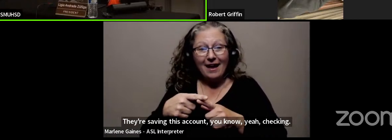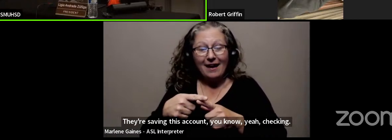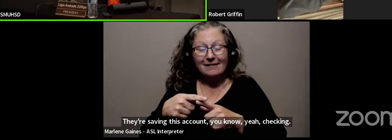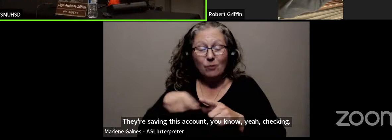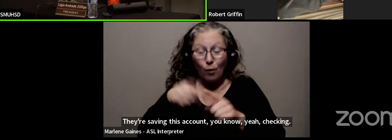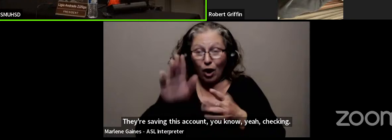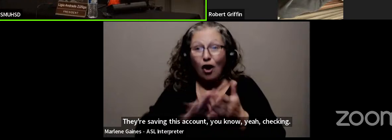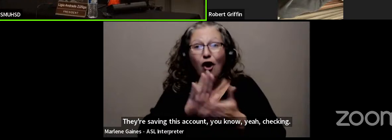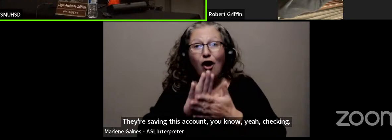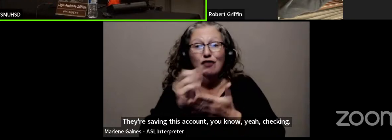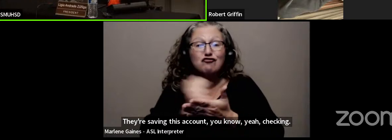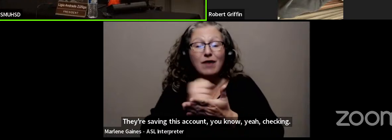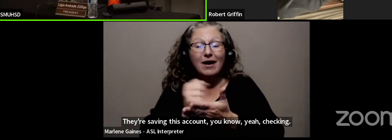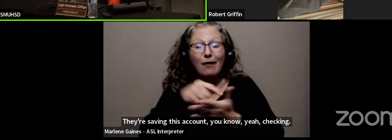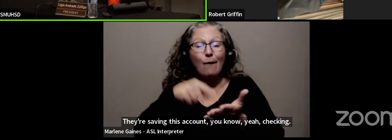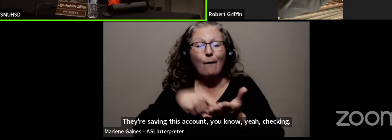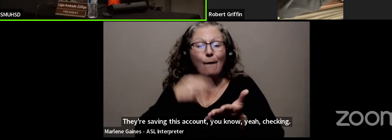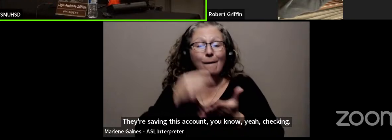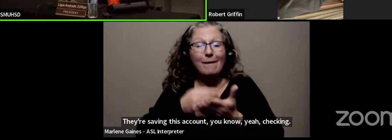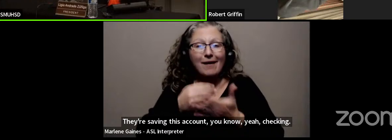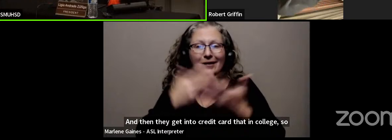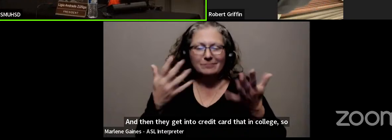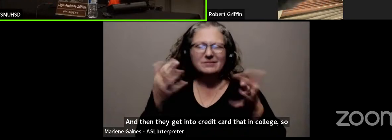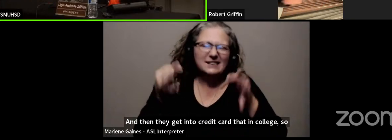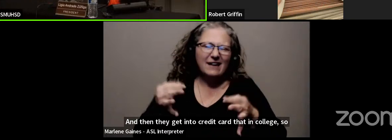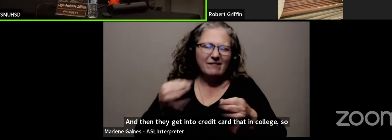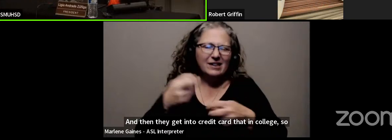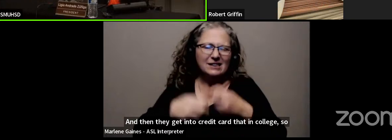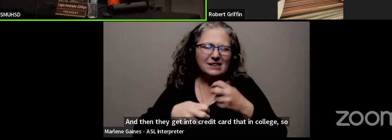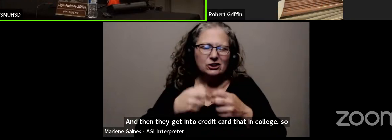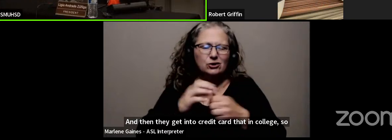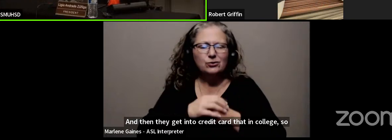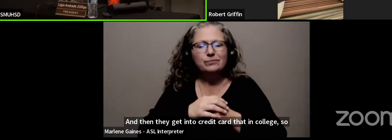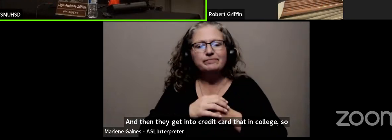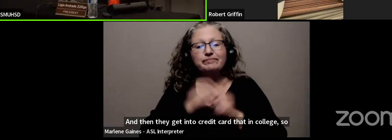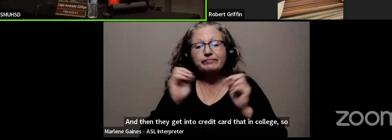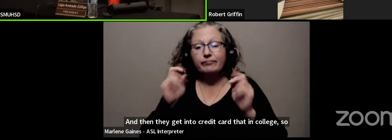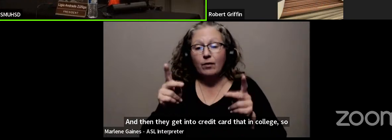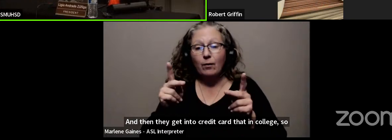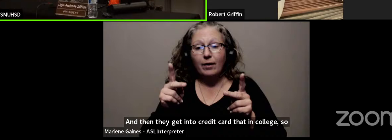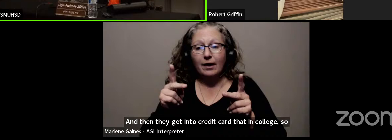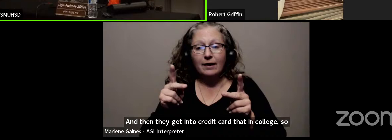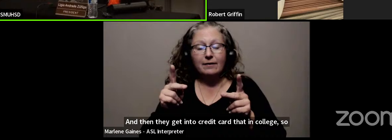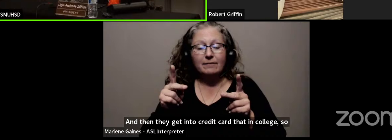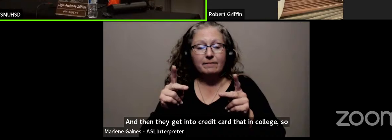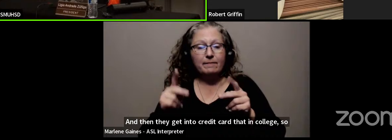So yeah, definitely an issue. Okay.